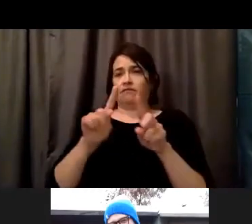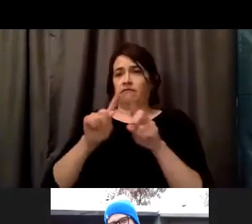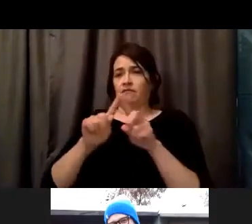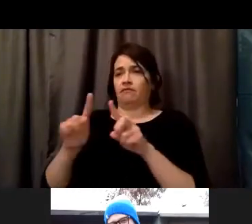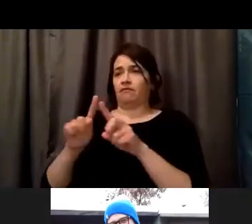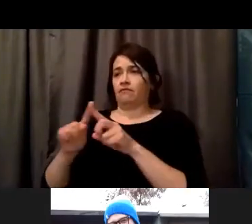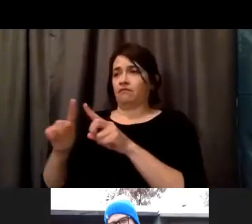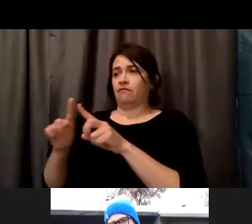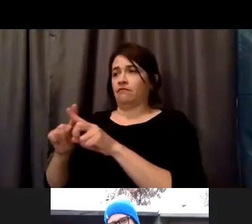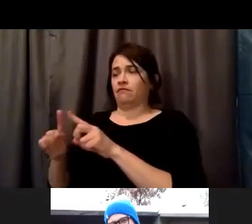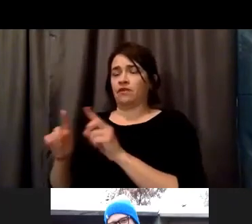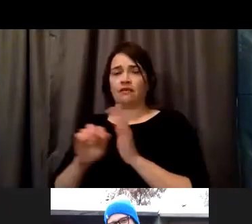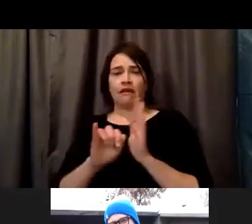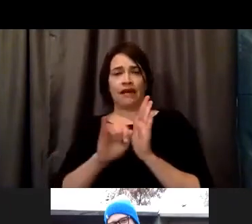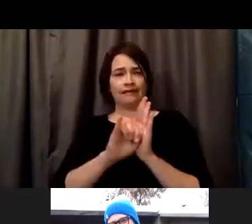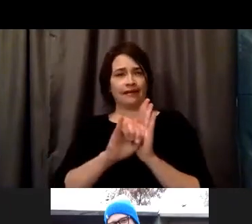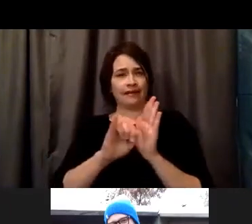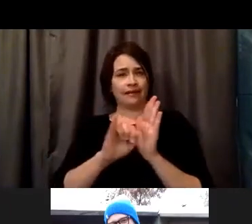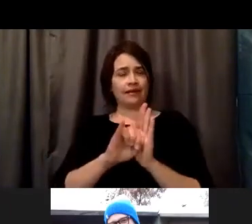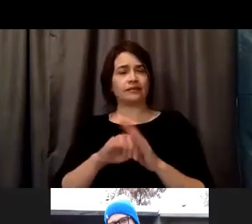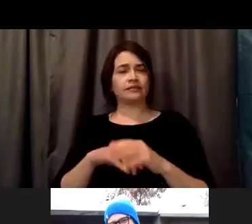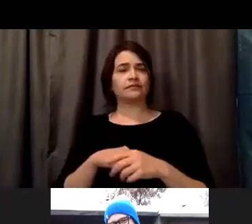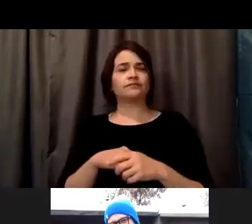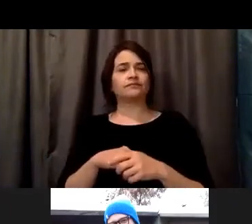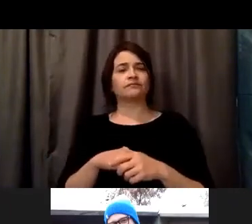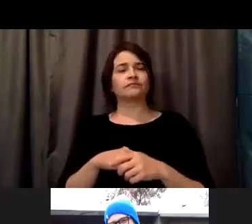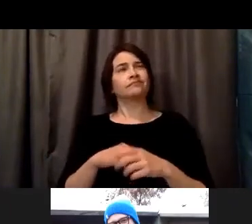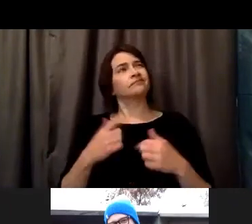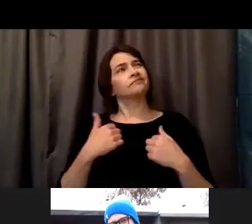kind of forced or pressured to kind of group people,